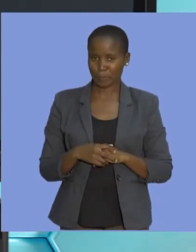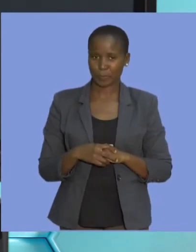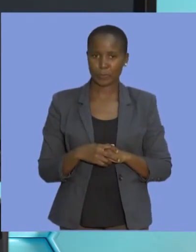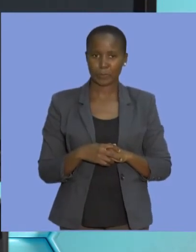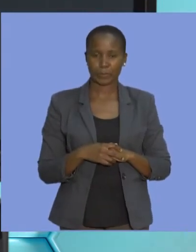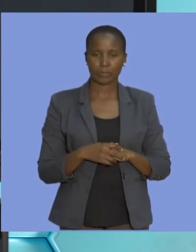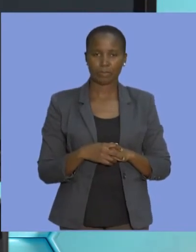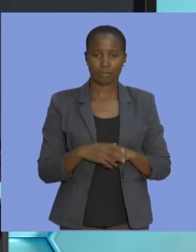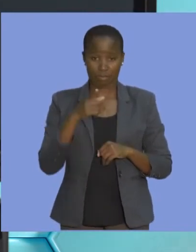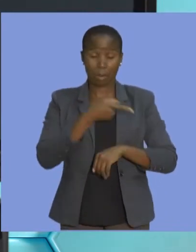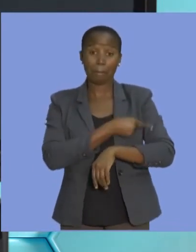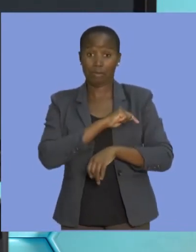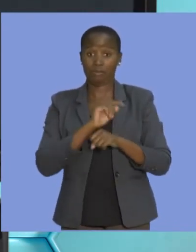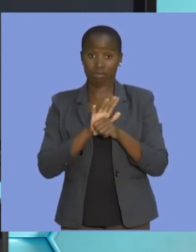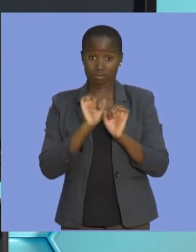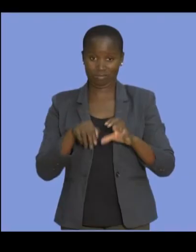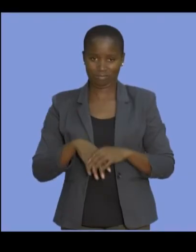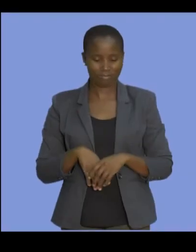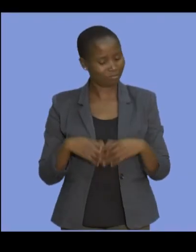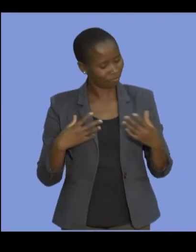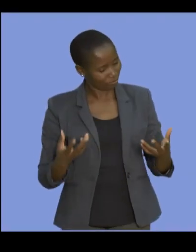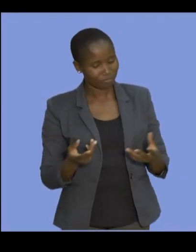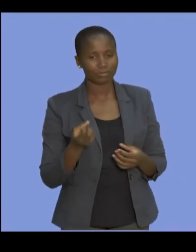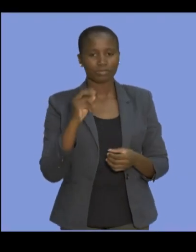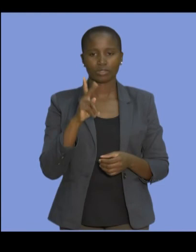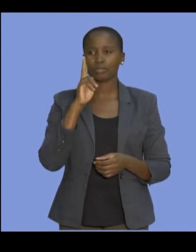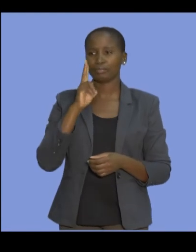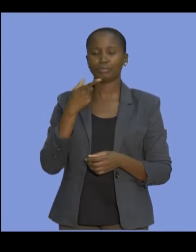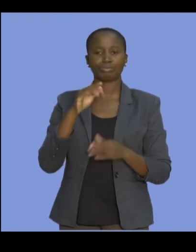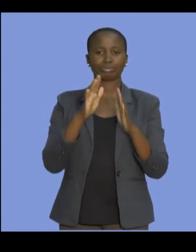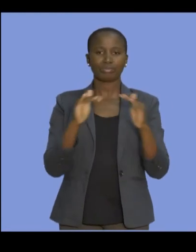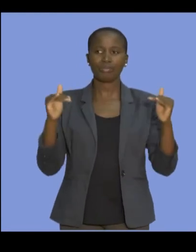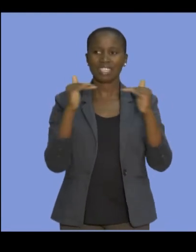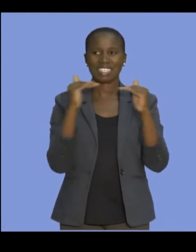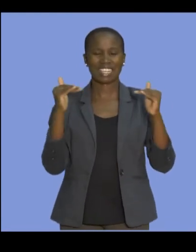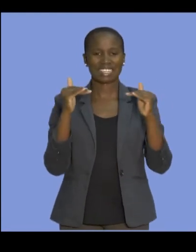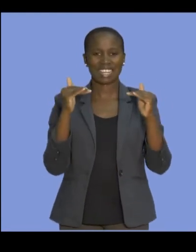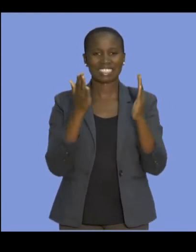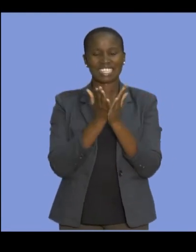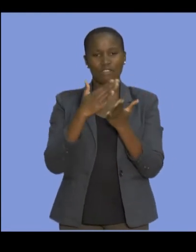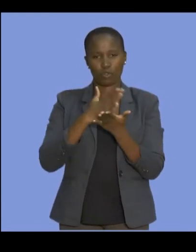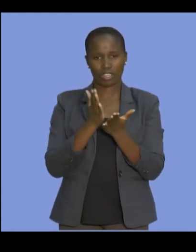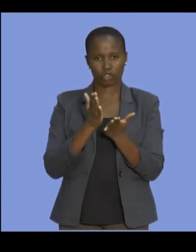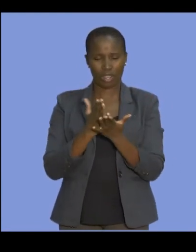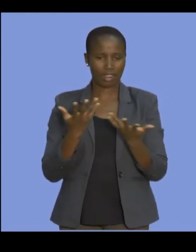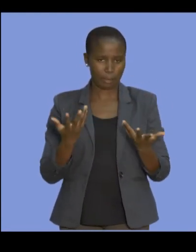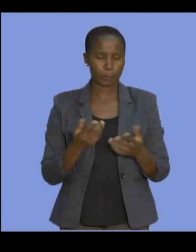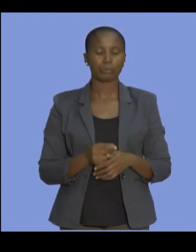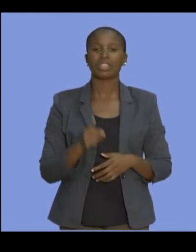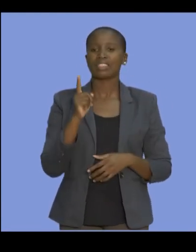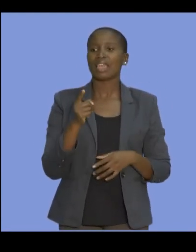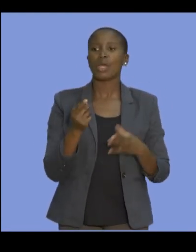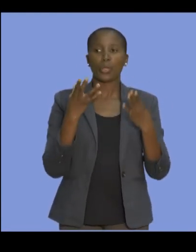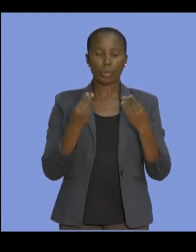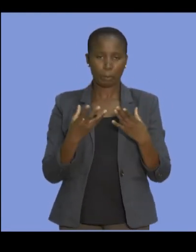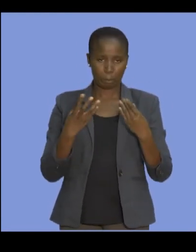That's the powerful. Okay. So let's look at the standard deviation. So the measure of dispersion, spread